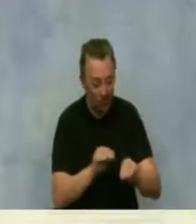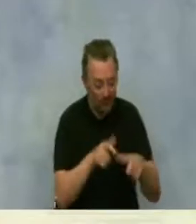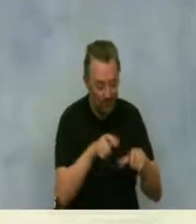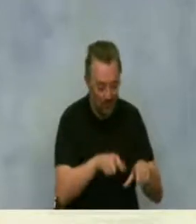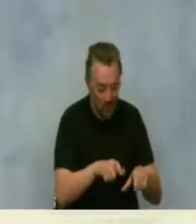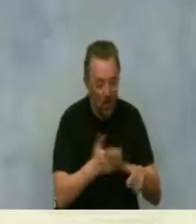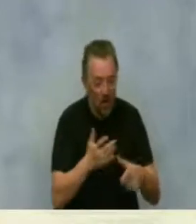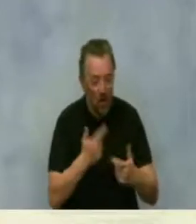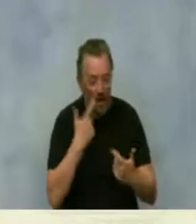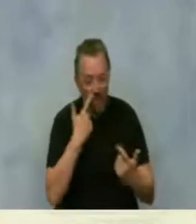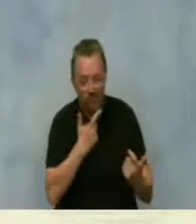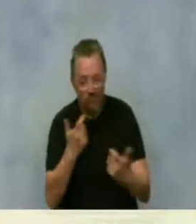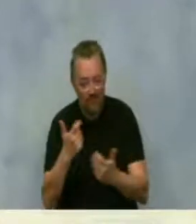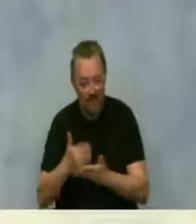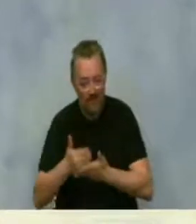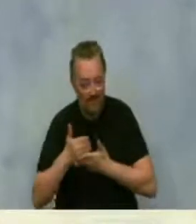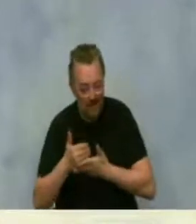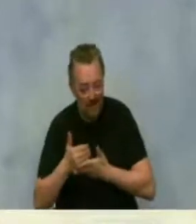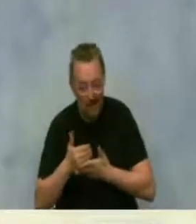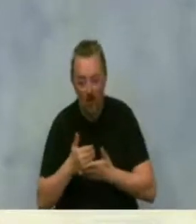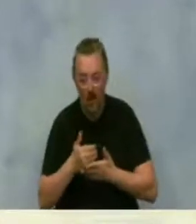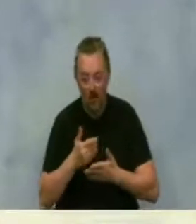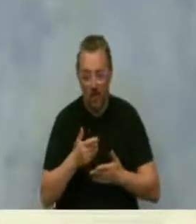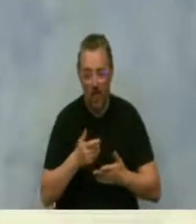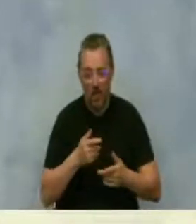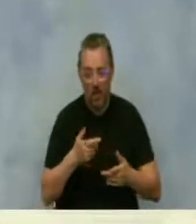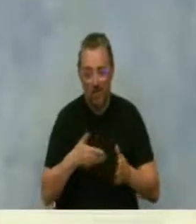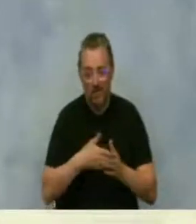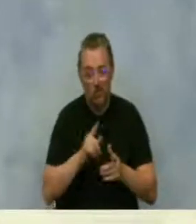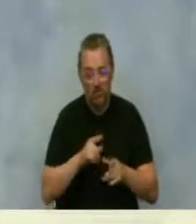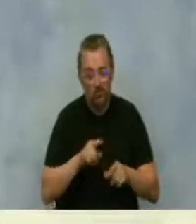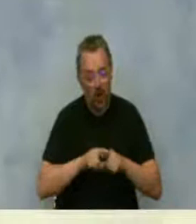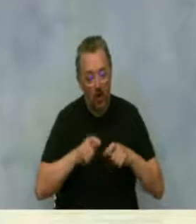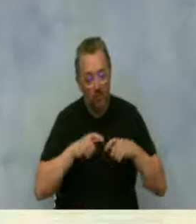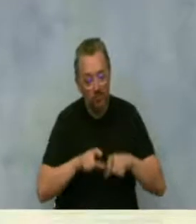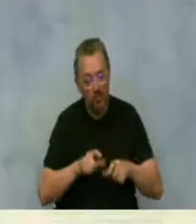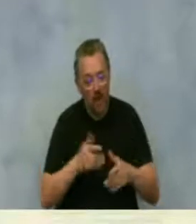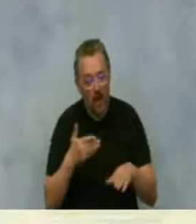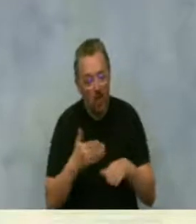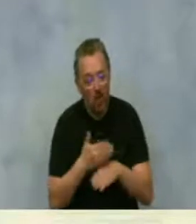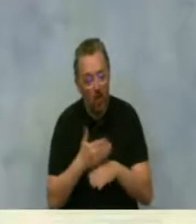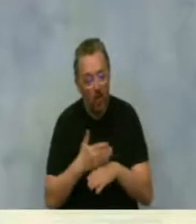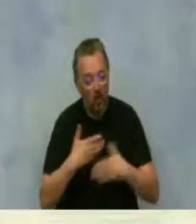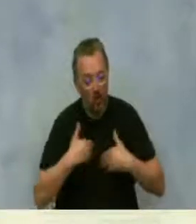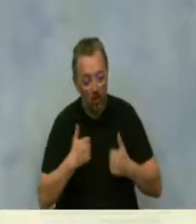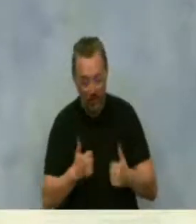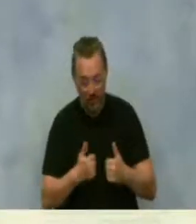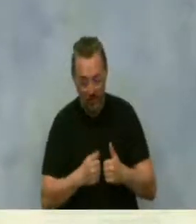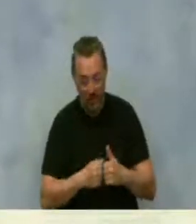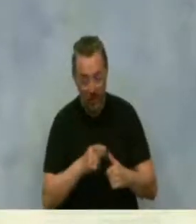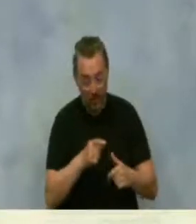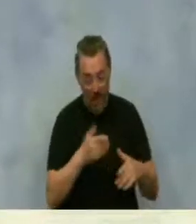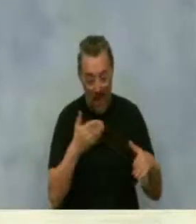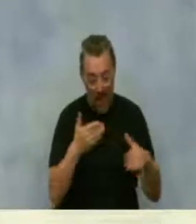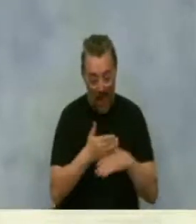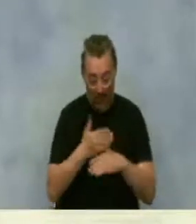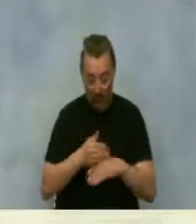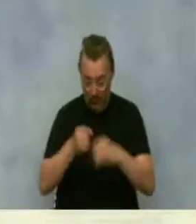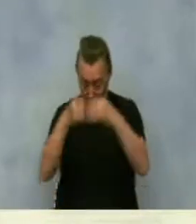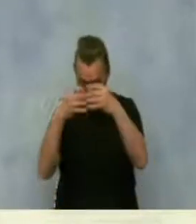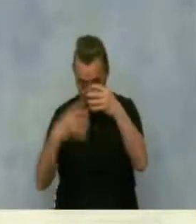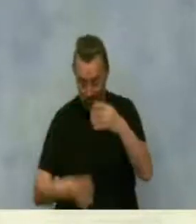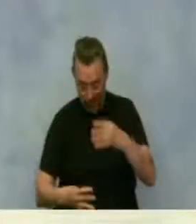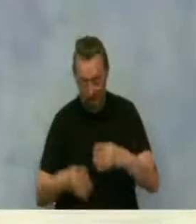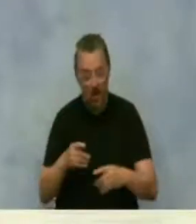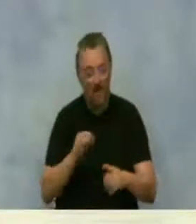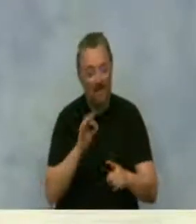asylum dispersal and maintaining employee wellbeing and resilience. We then looked at the actions to address these challenges, and these are detailed